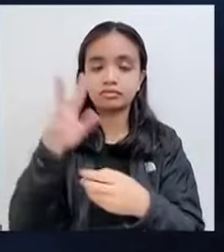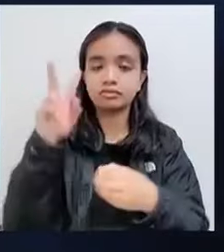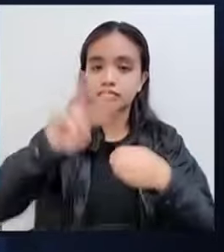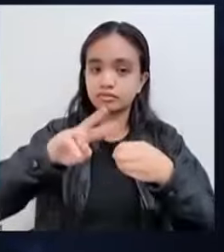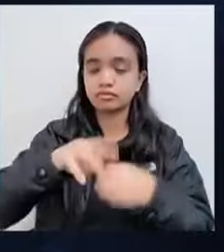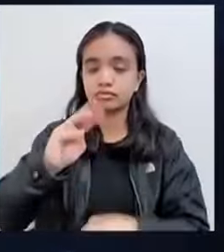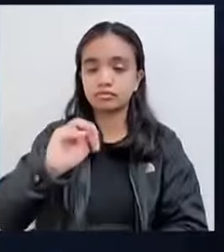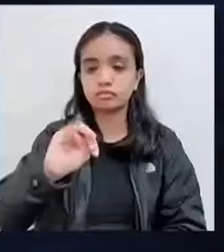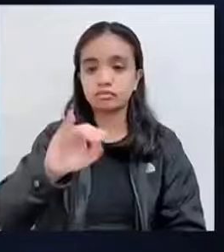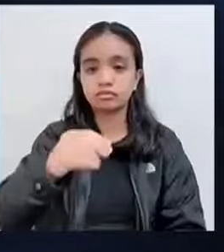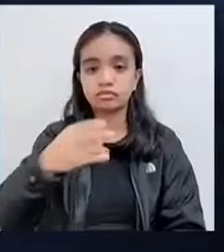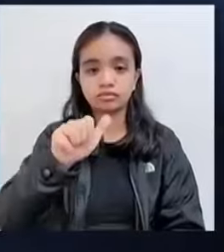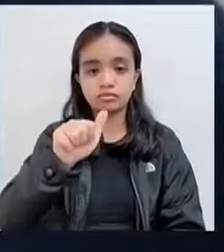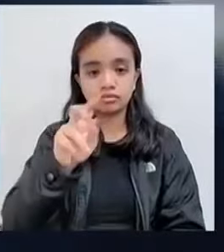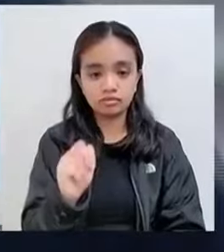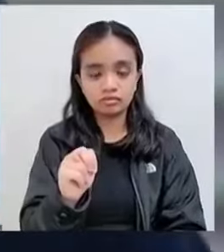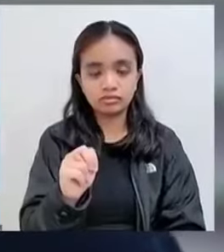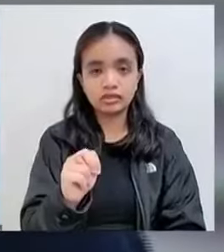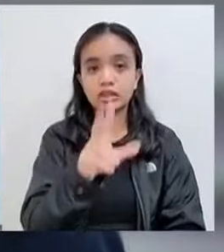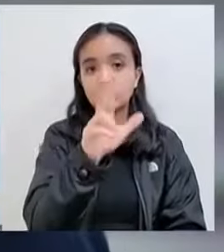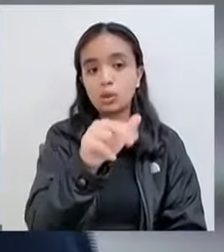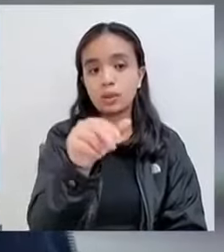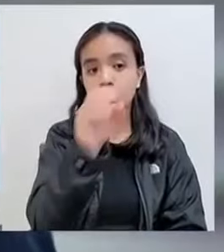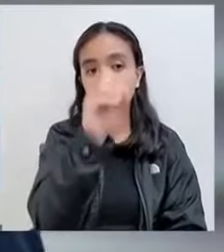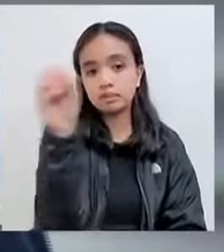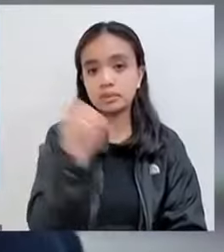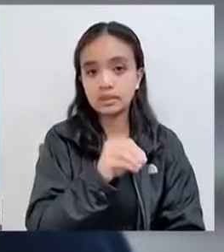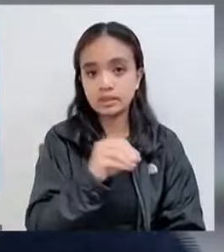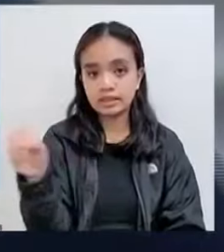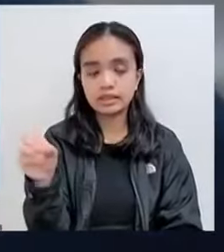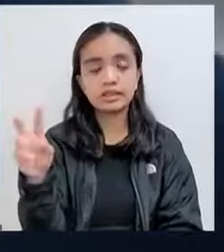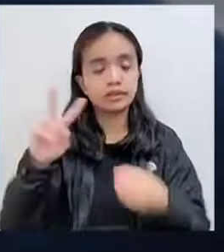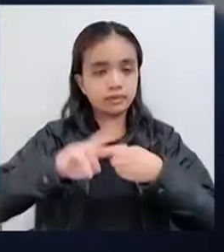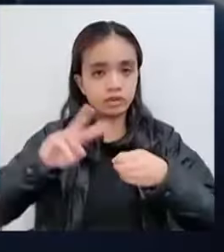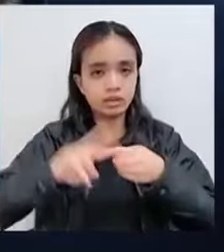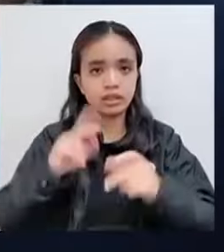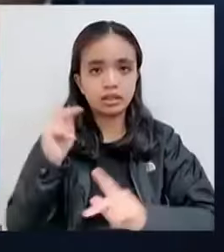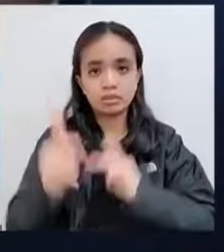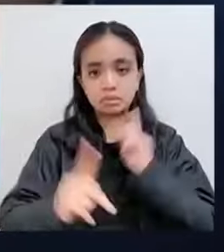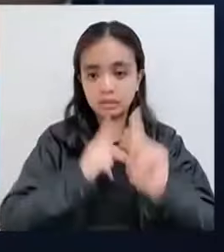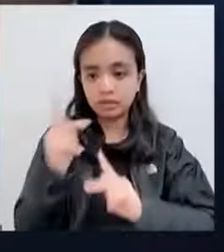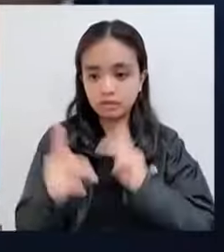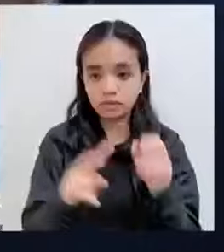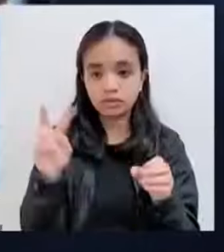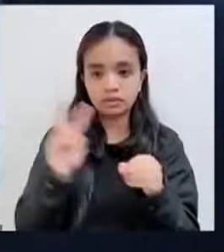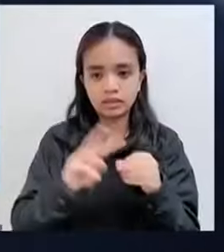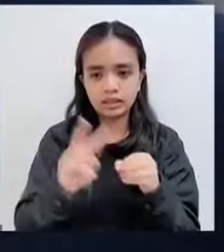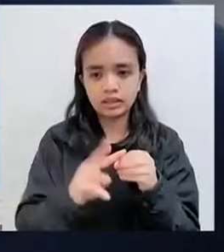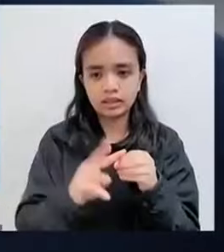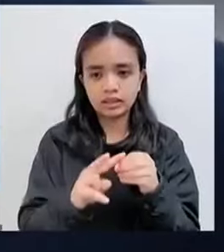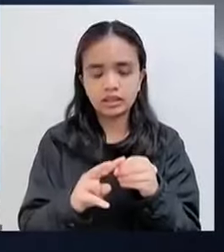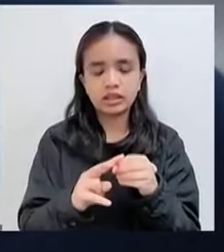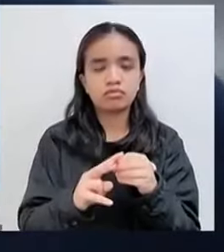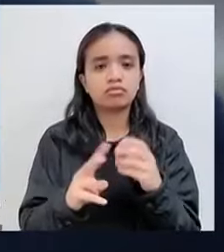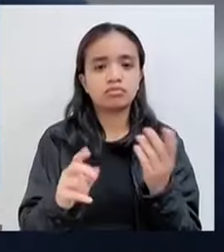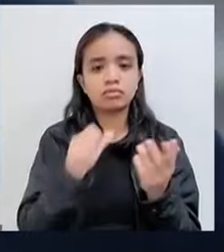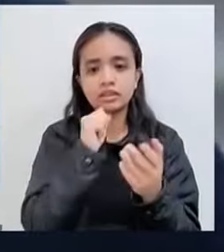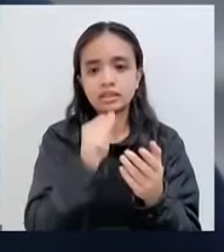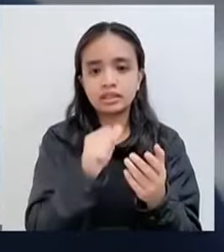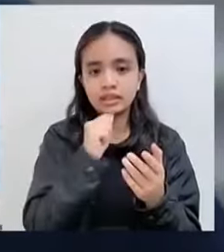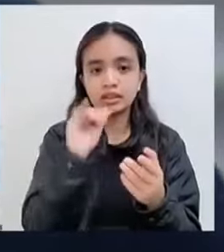yielded 13% of the vote, people voting uncommitted instead of for Joe Biden in the